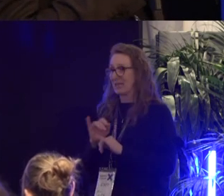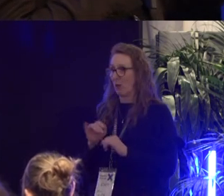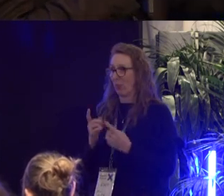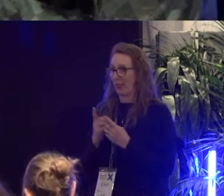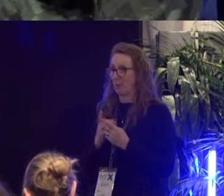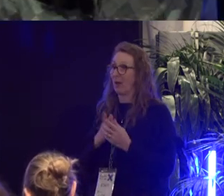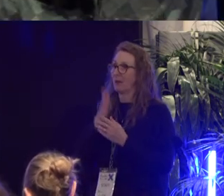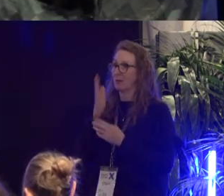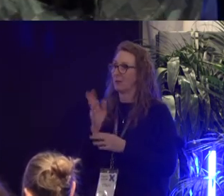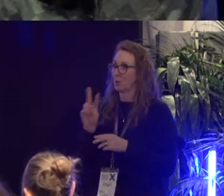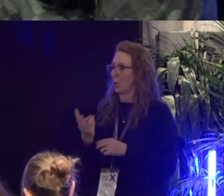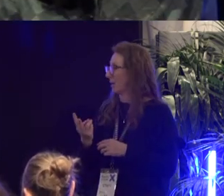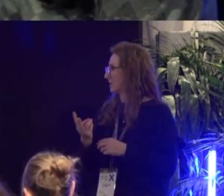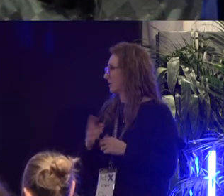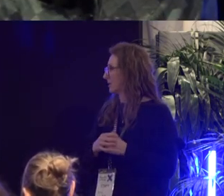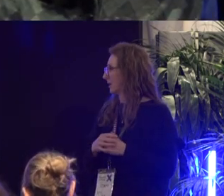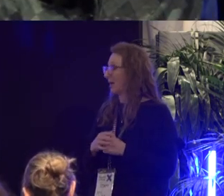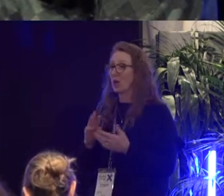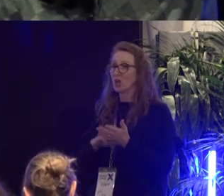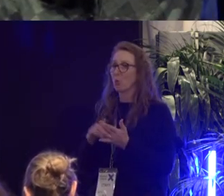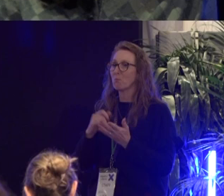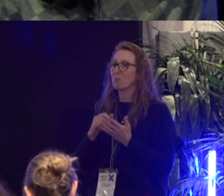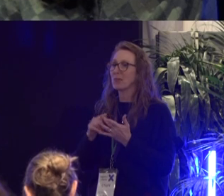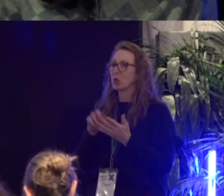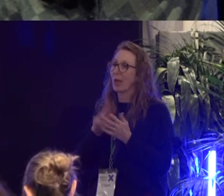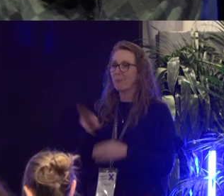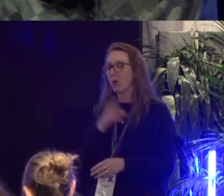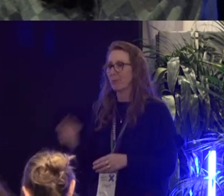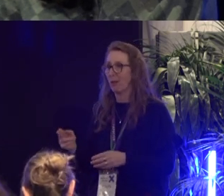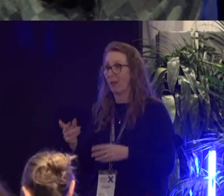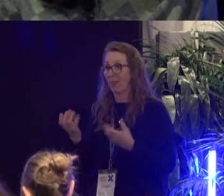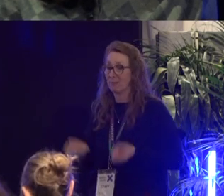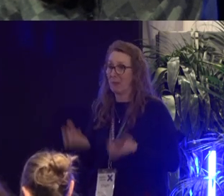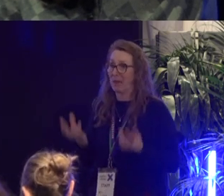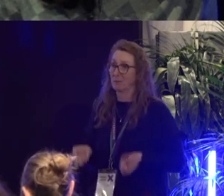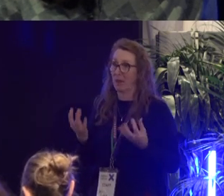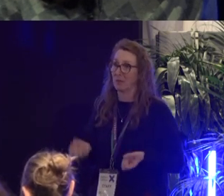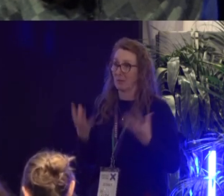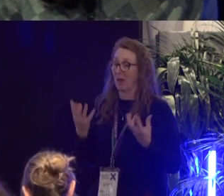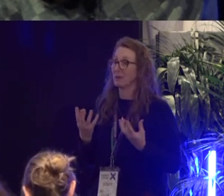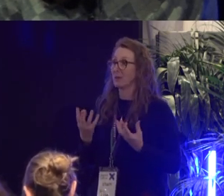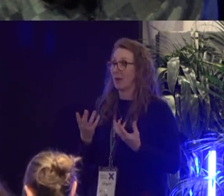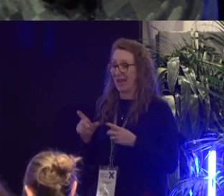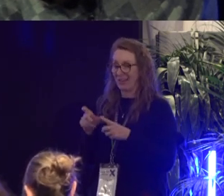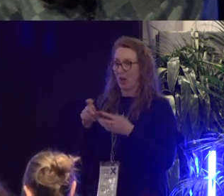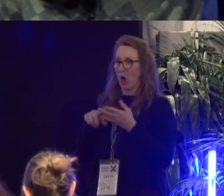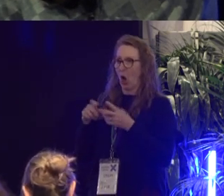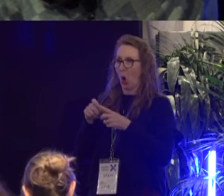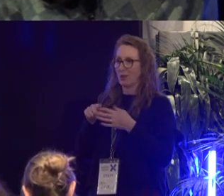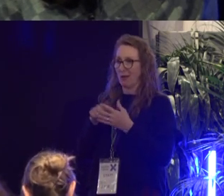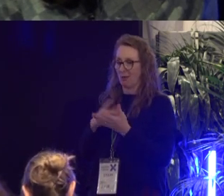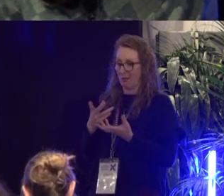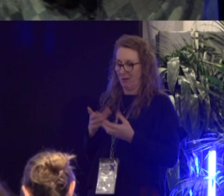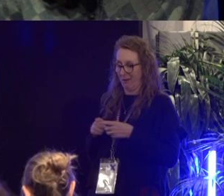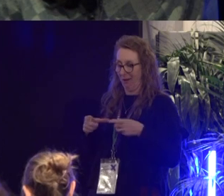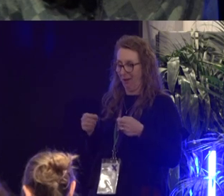So the most recent Mission Impossible film is very exciting, and they spent a lot of money on it. I had an Odeon Limitless card and had 15 minutes to kill in town before I